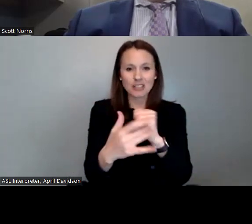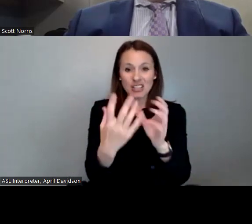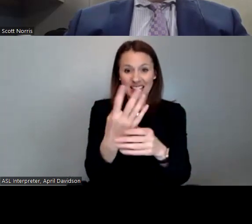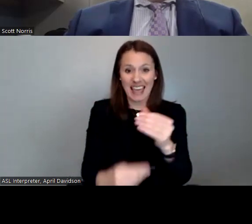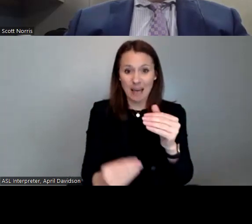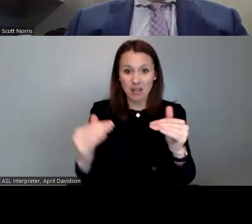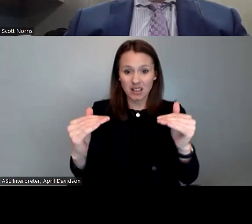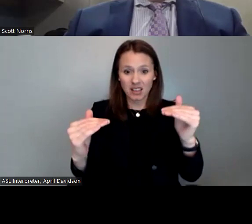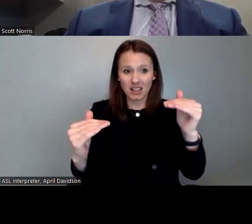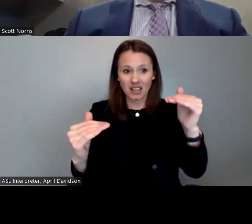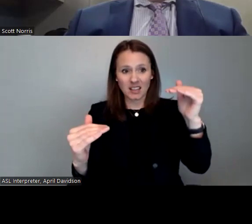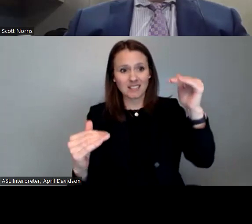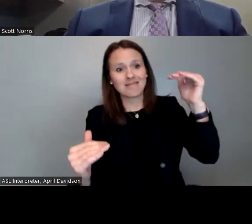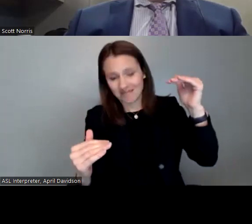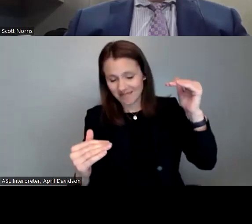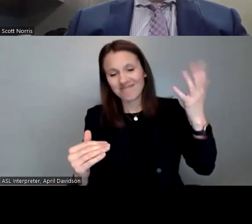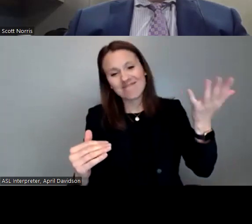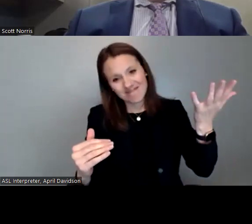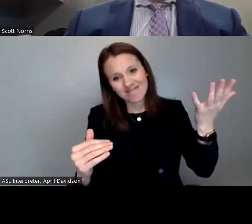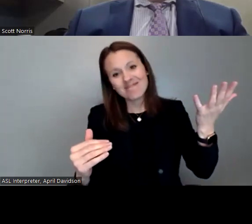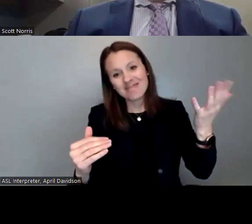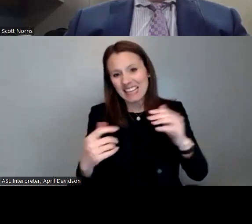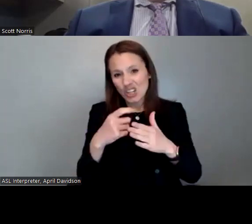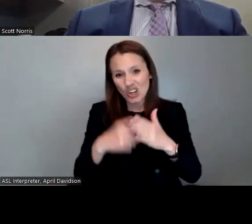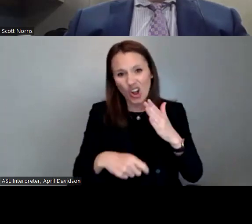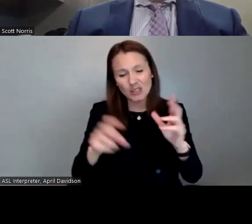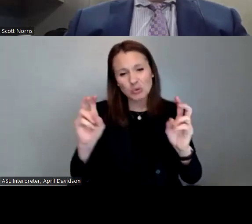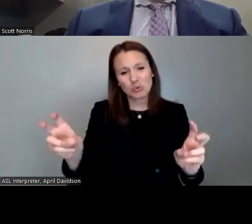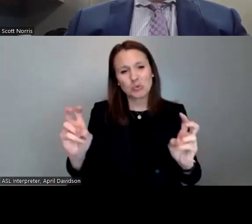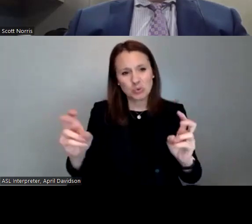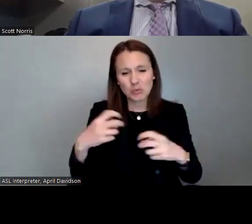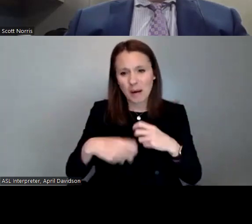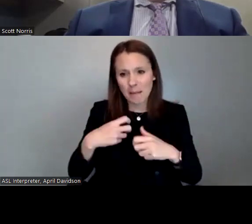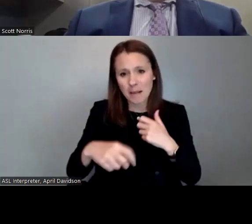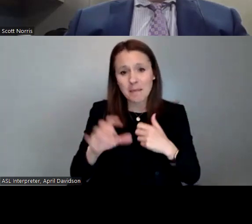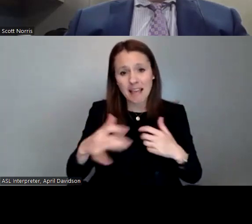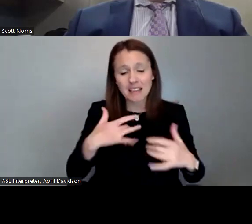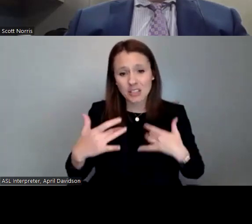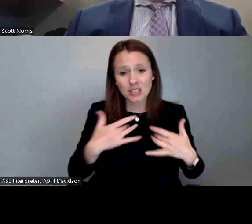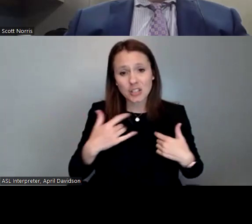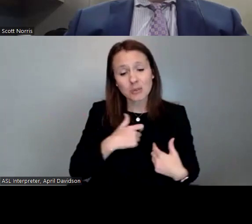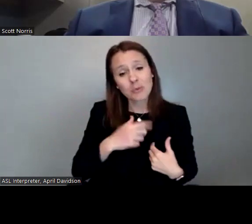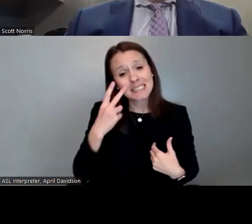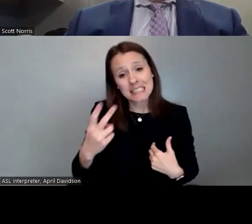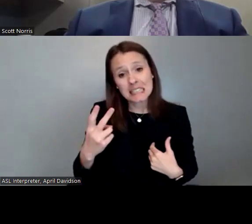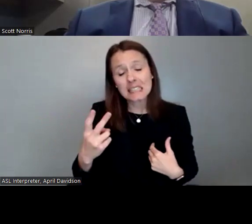grows and increasingly imposes the cost, that is a concern that we see, where